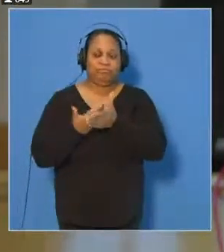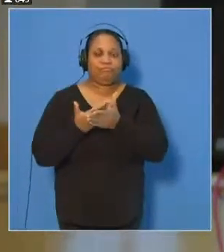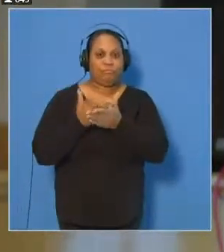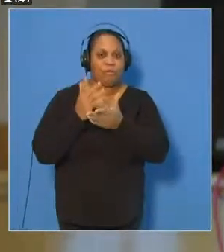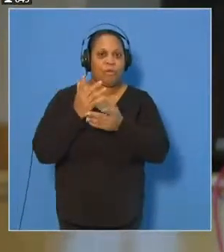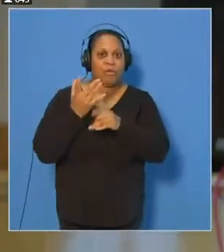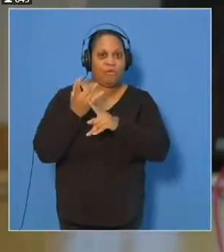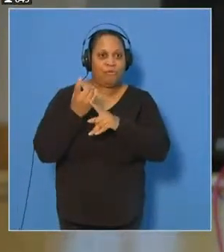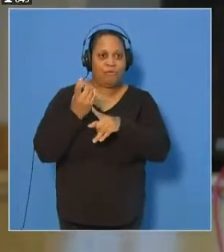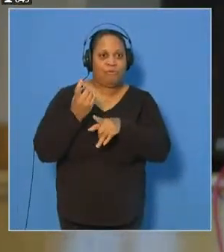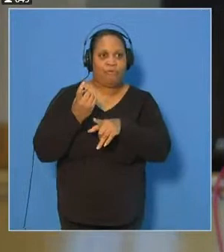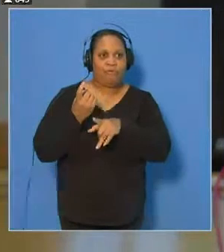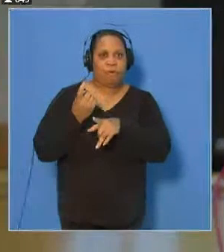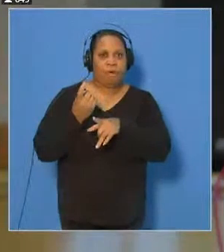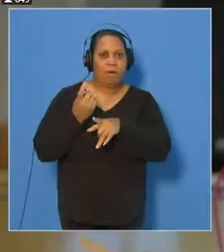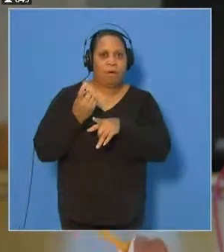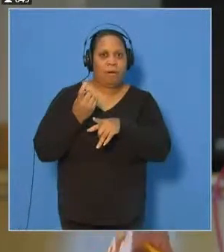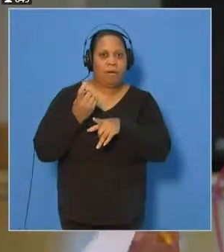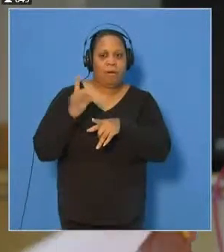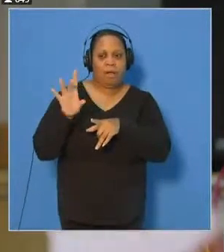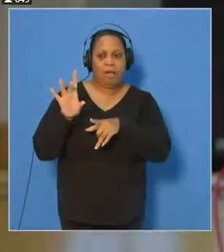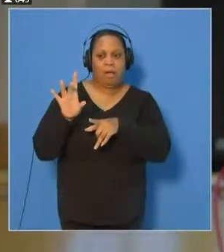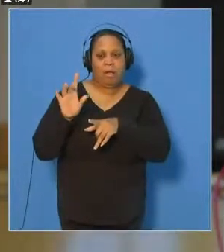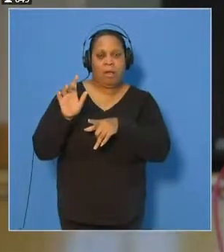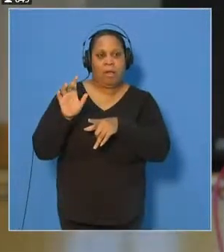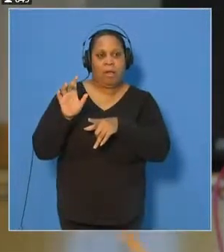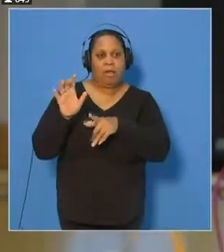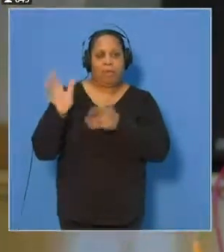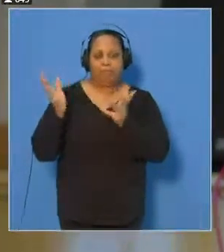flight from the 8th of,